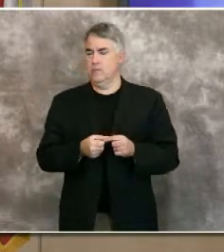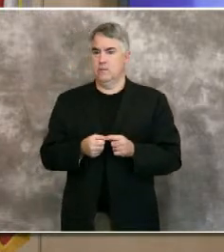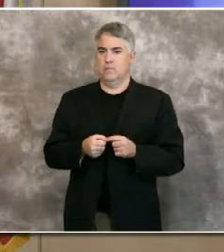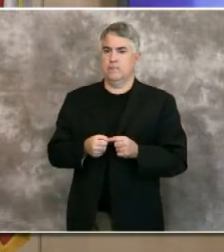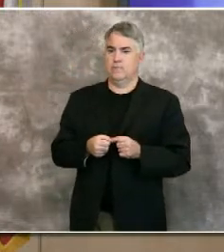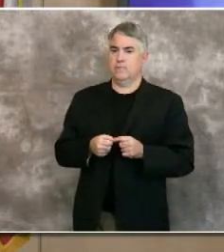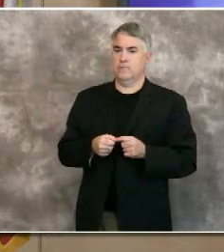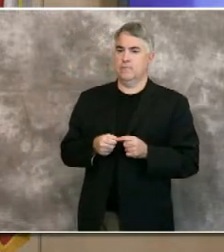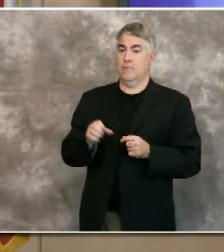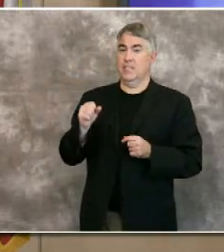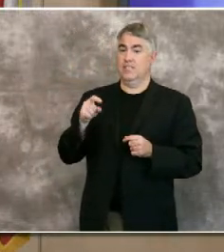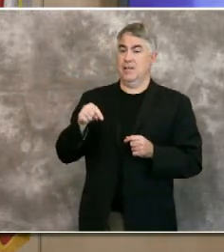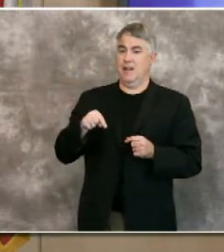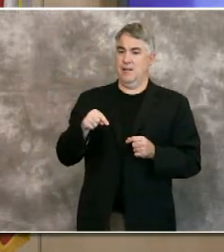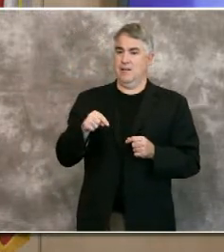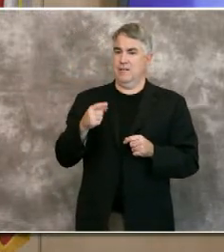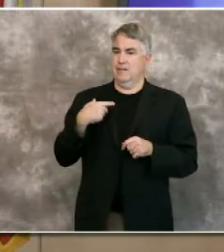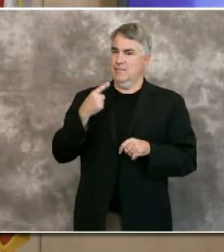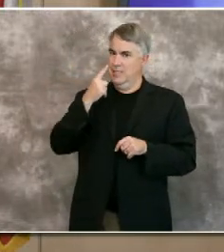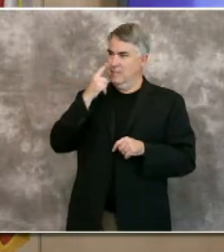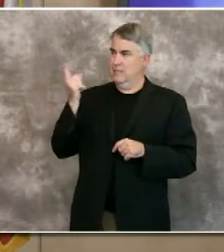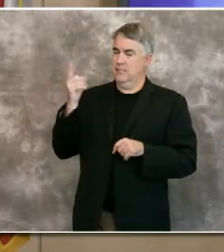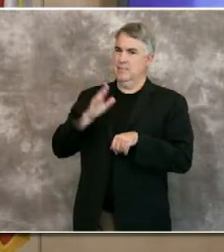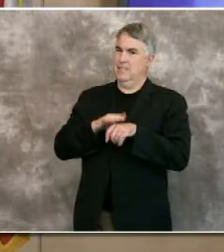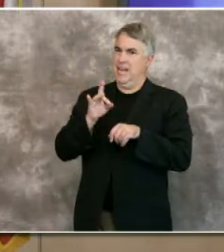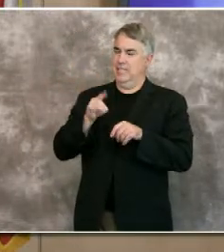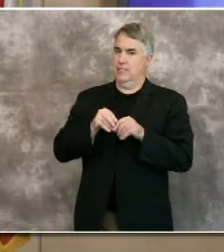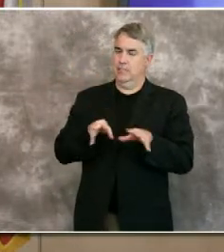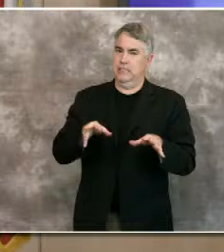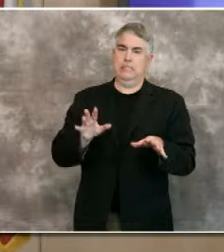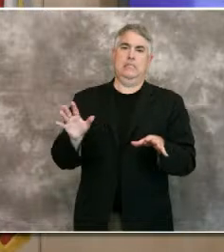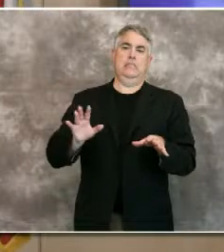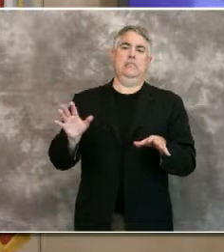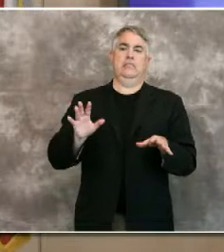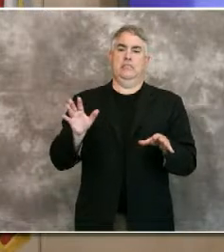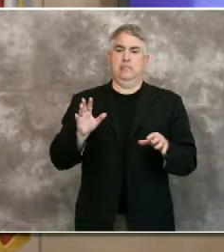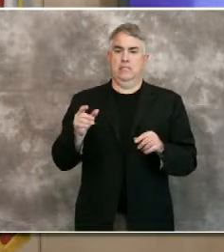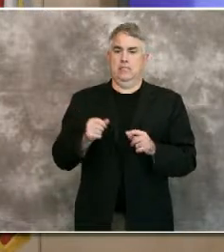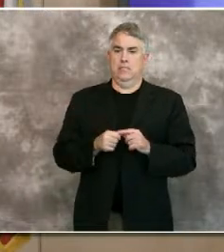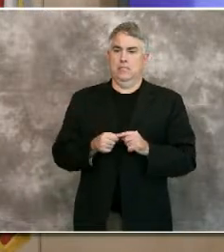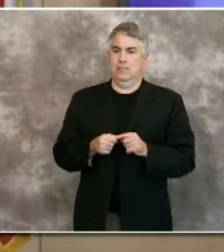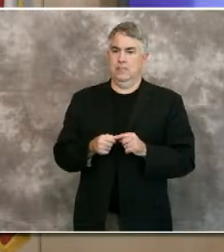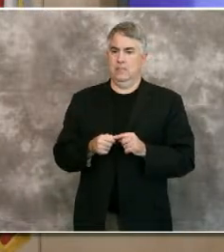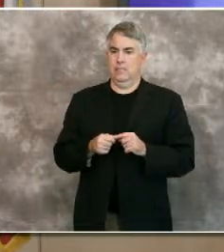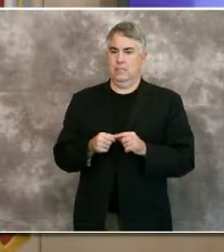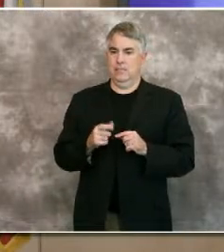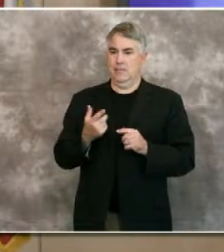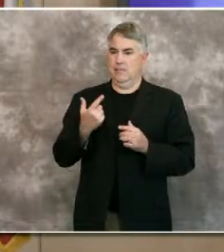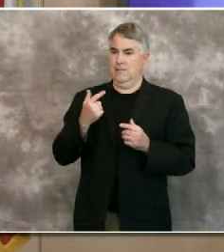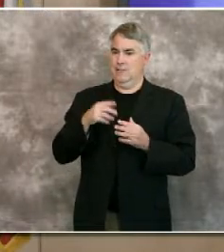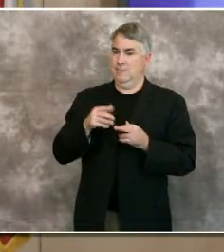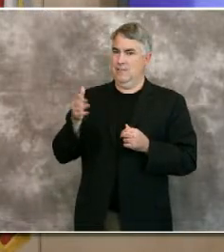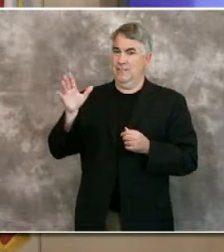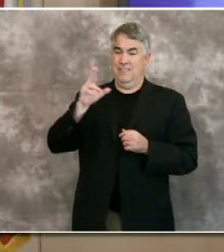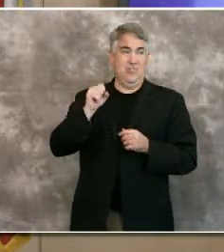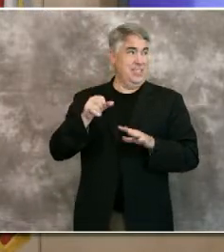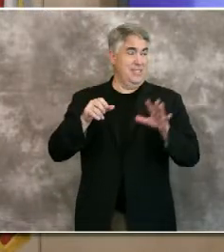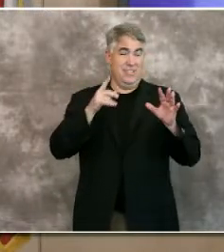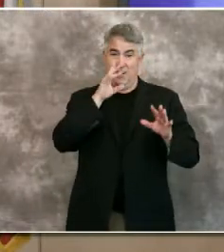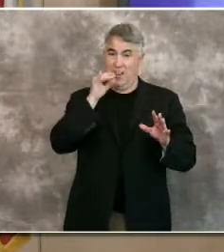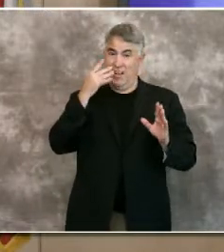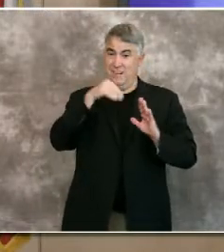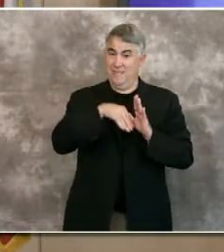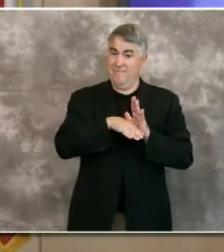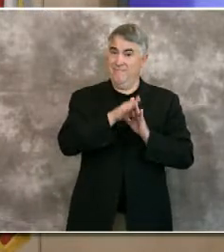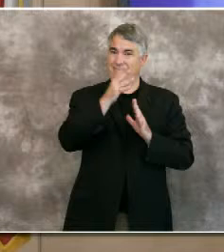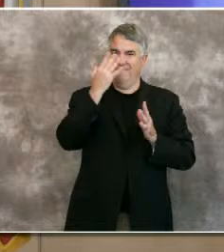with our one trigger and in light of what we're seeing across California and across the country. And so we continue to advise folks to please follow the health guidance.